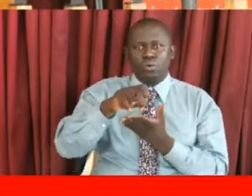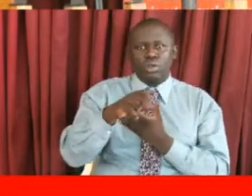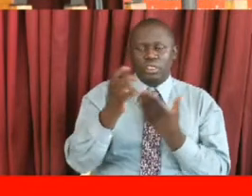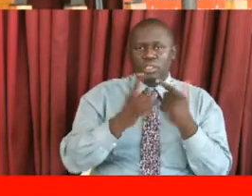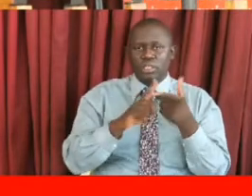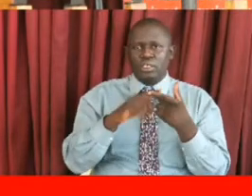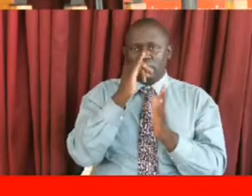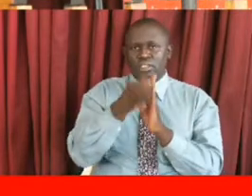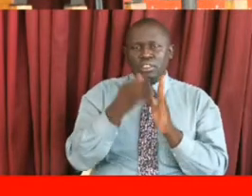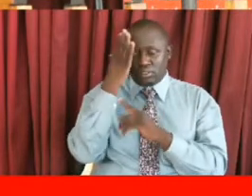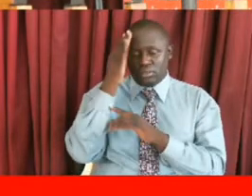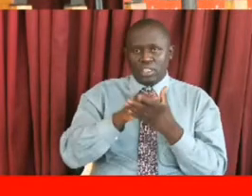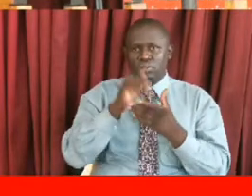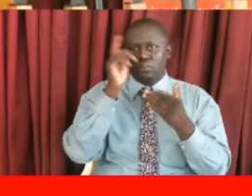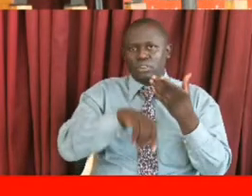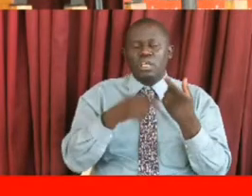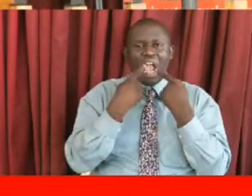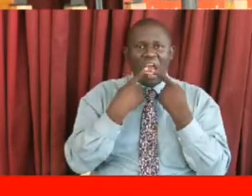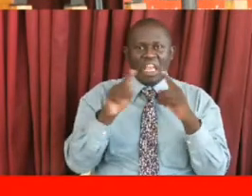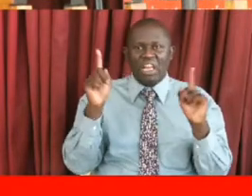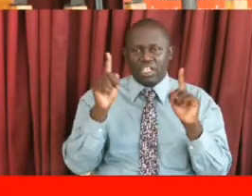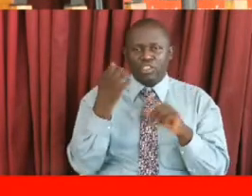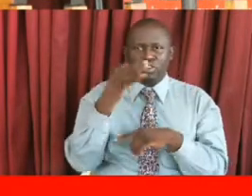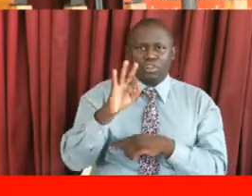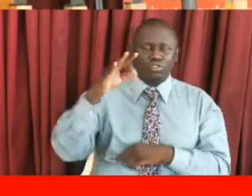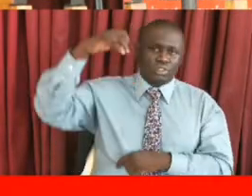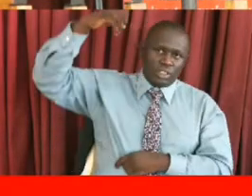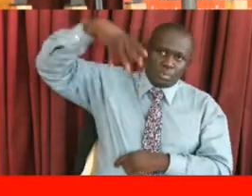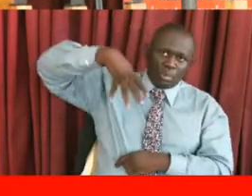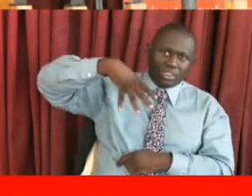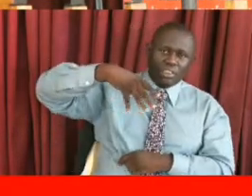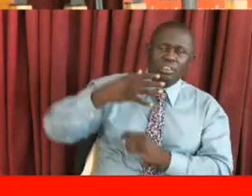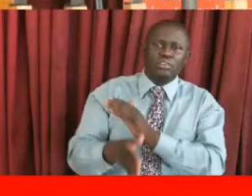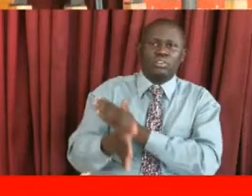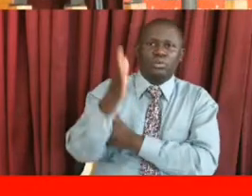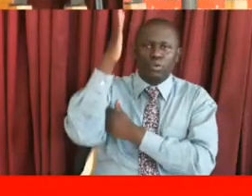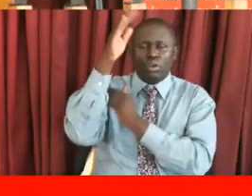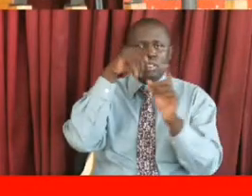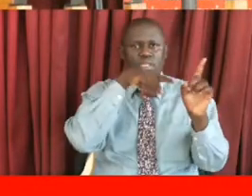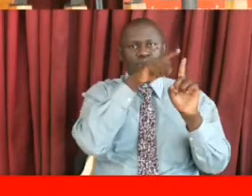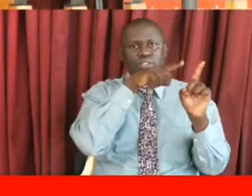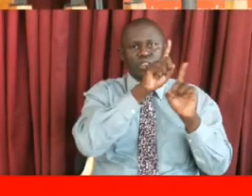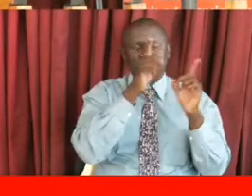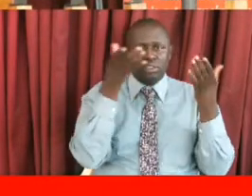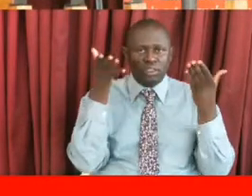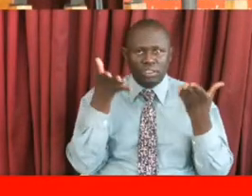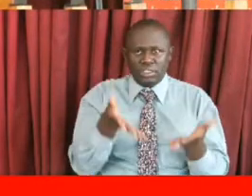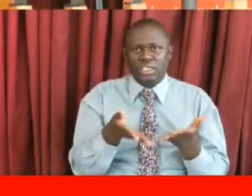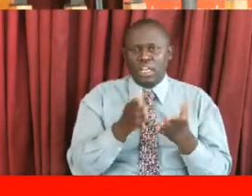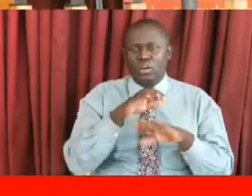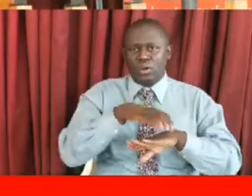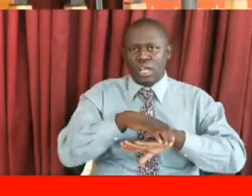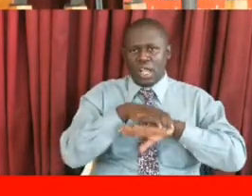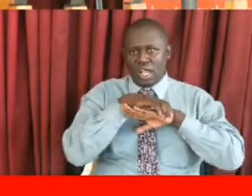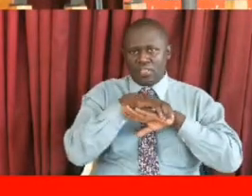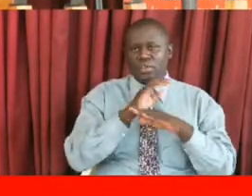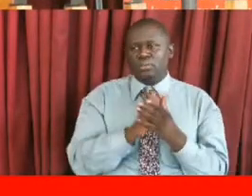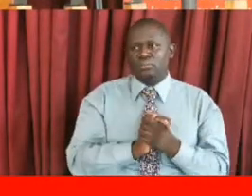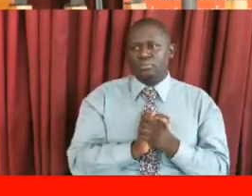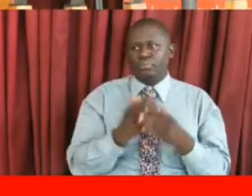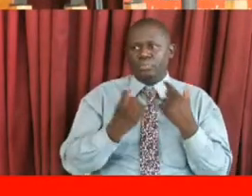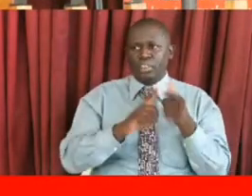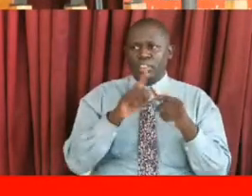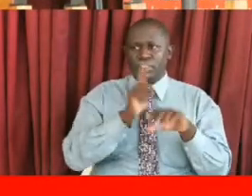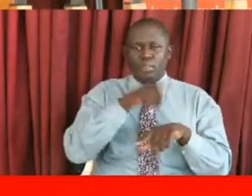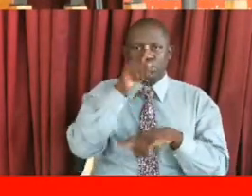the Declaration of the presence of God himself here among you when you